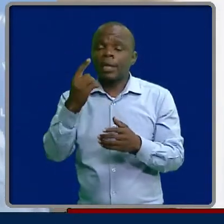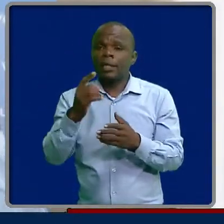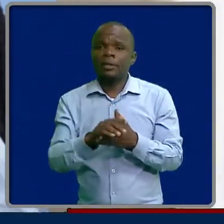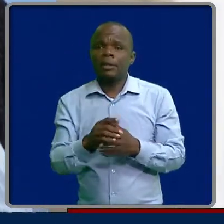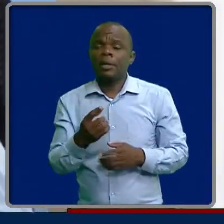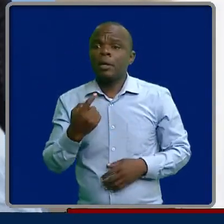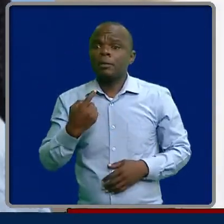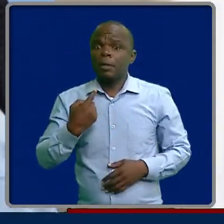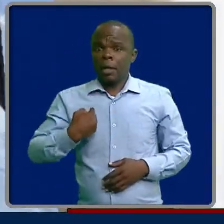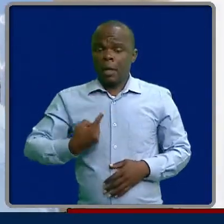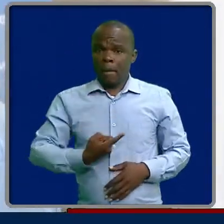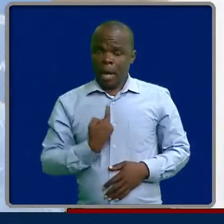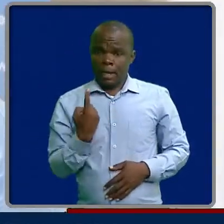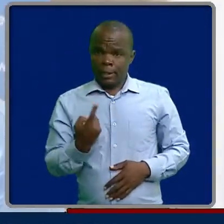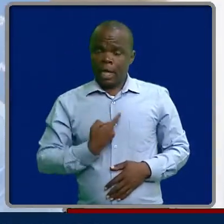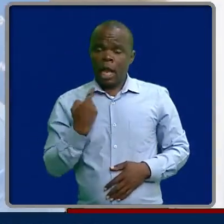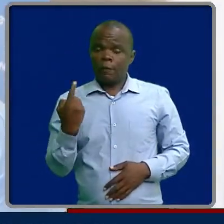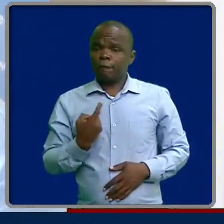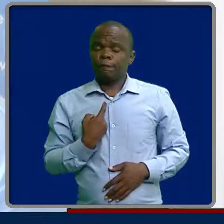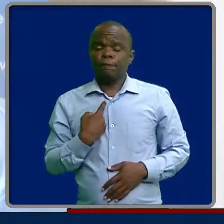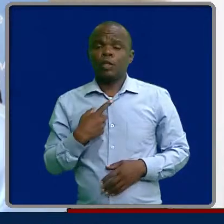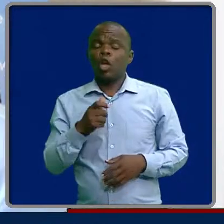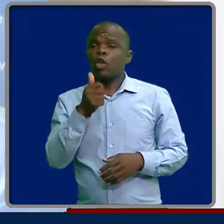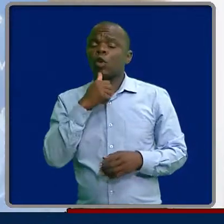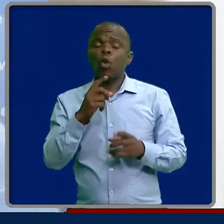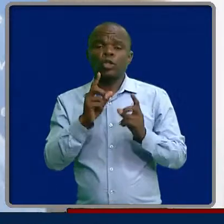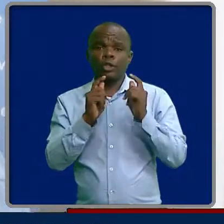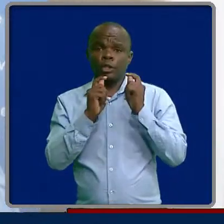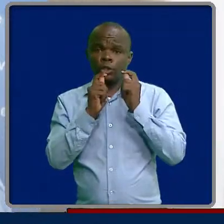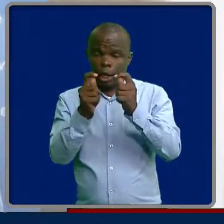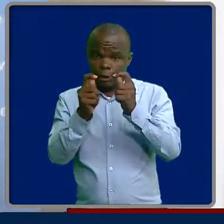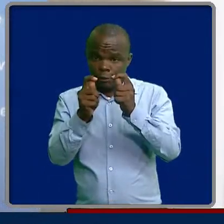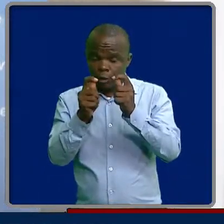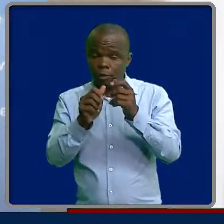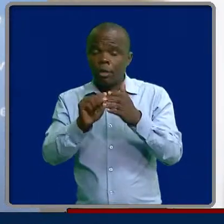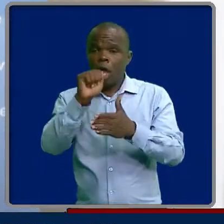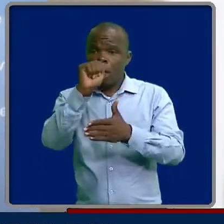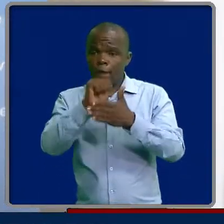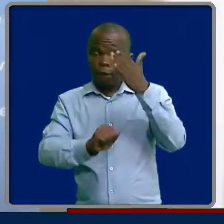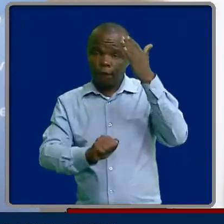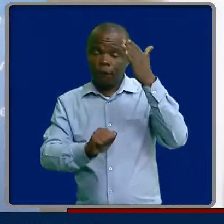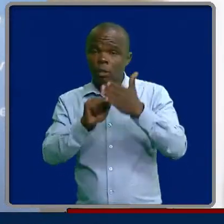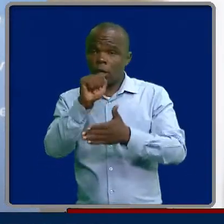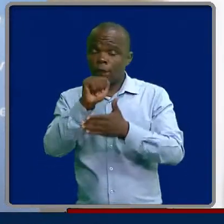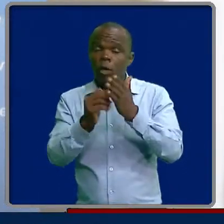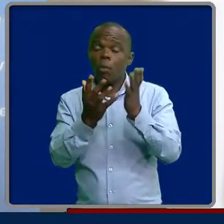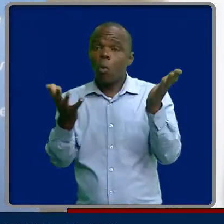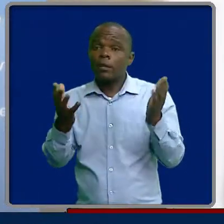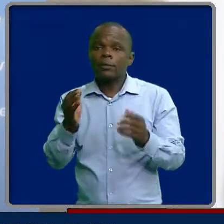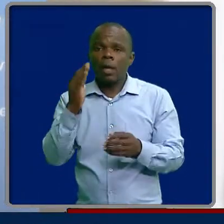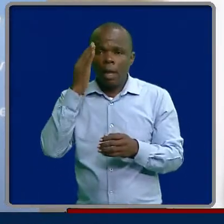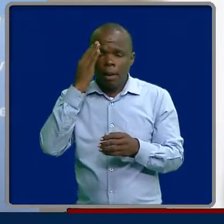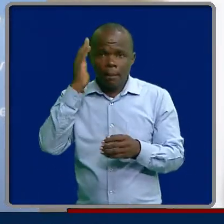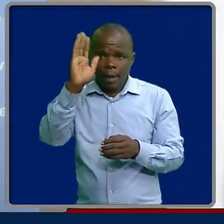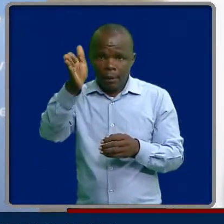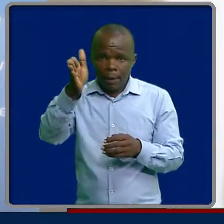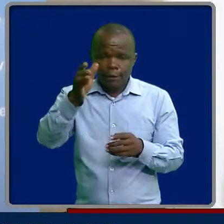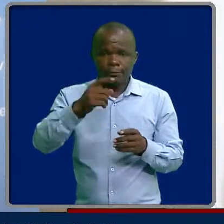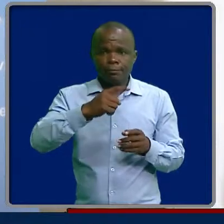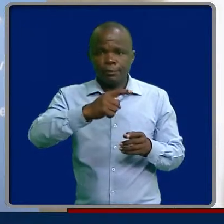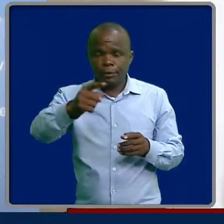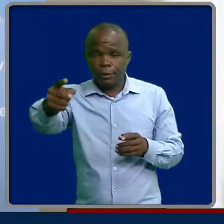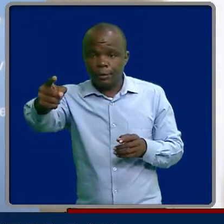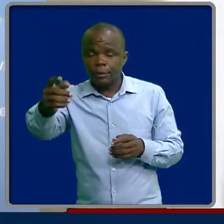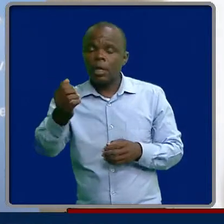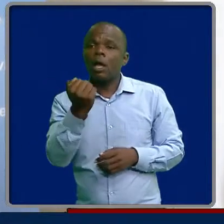Ngitembabane. Nemfana lese bamchazile ukuthi kungendeka ukuthi ngakufika kaManzini kushintshe yonke into. She says many children